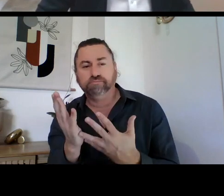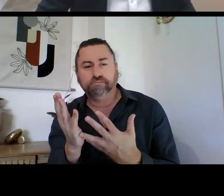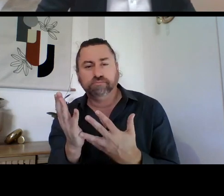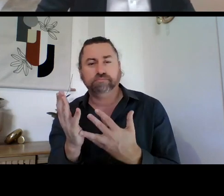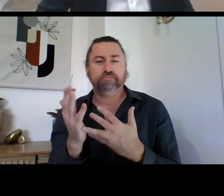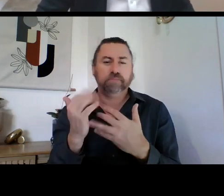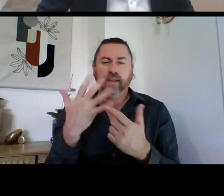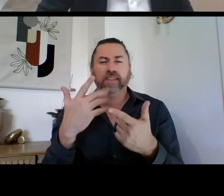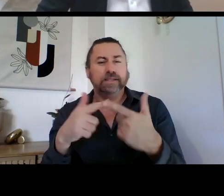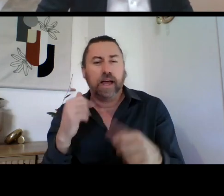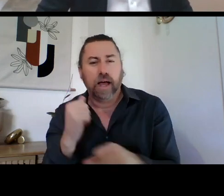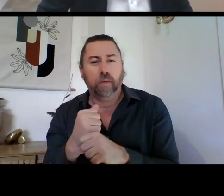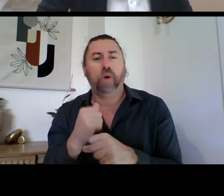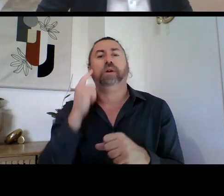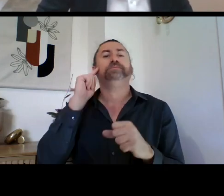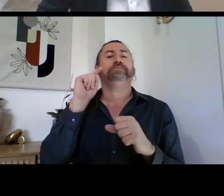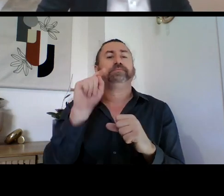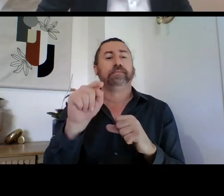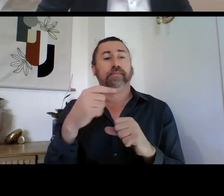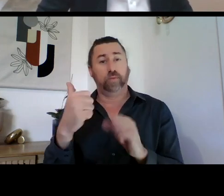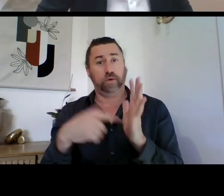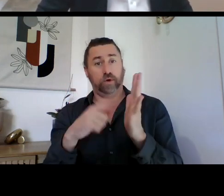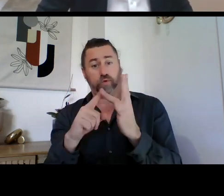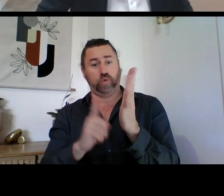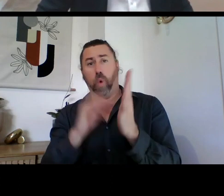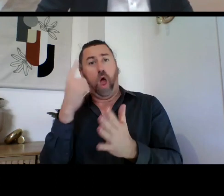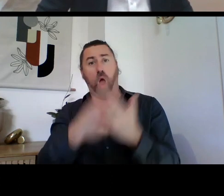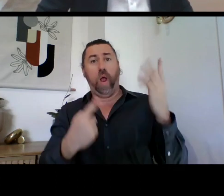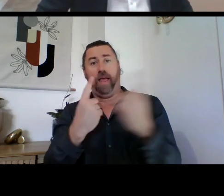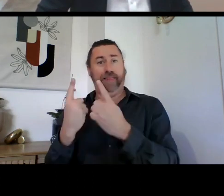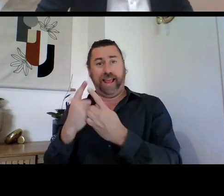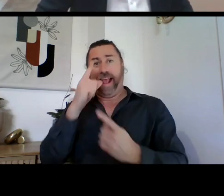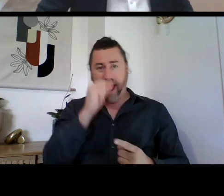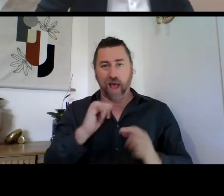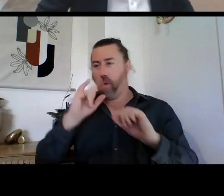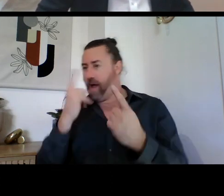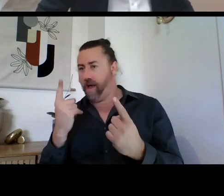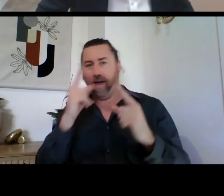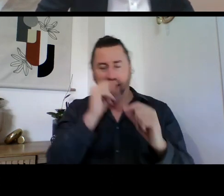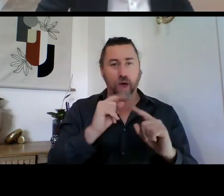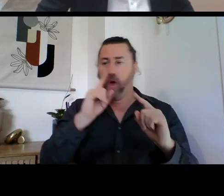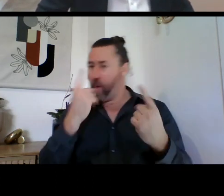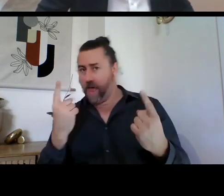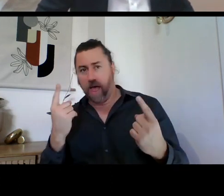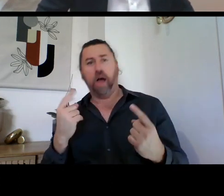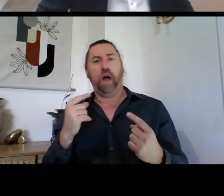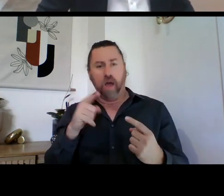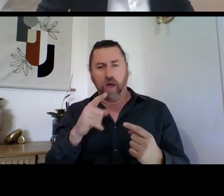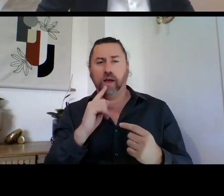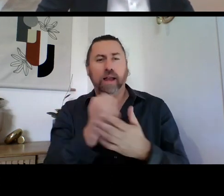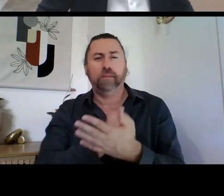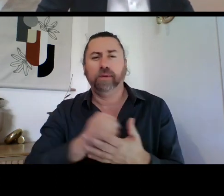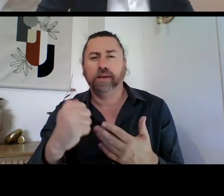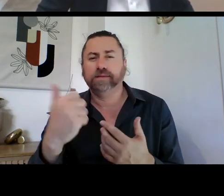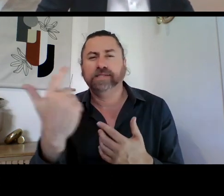I think it's also worth highlighting that the tool isn't only about the things that people have problems with. So section